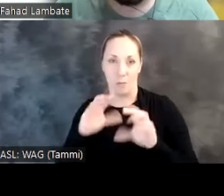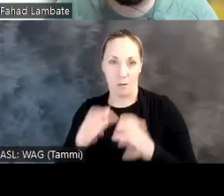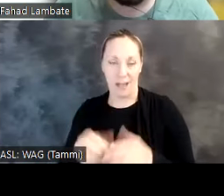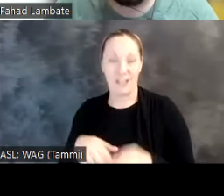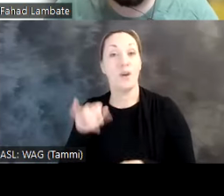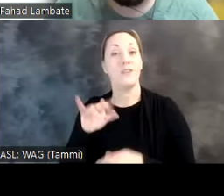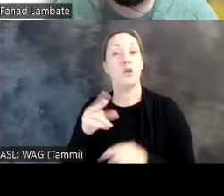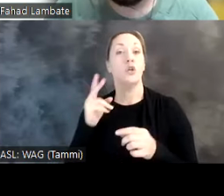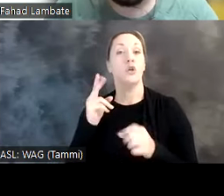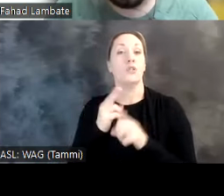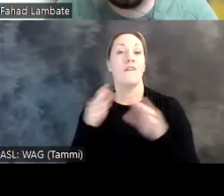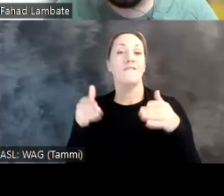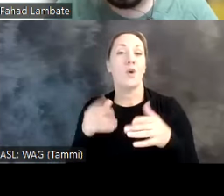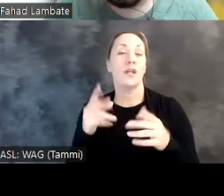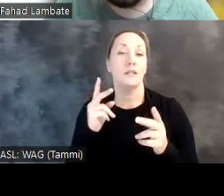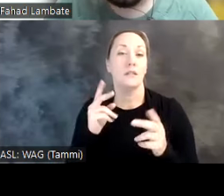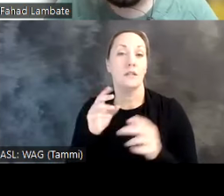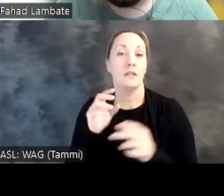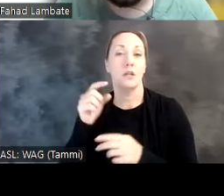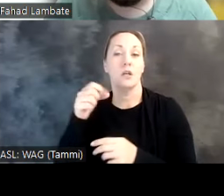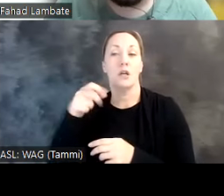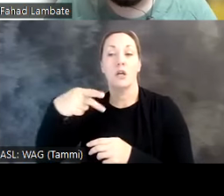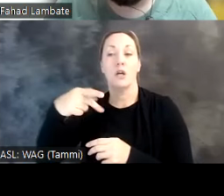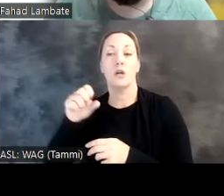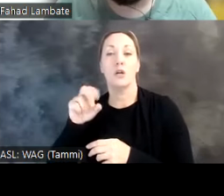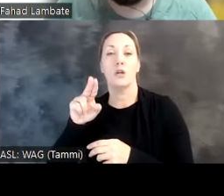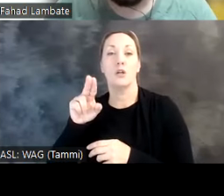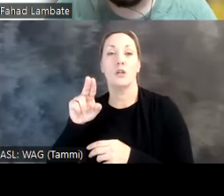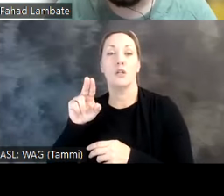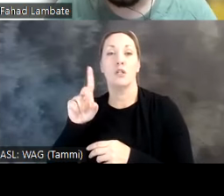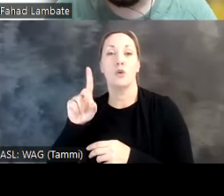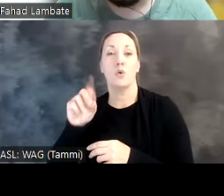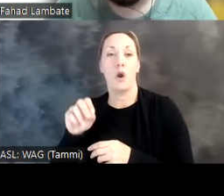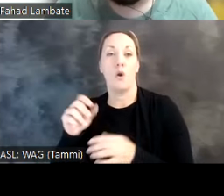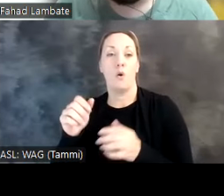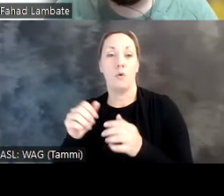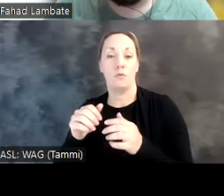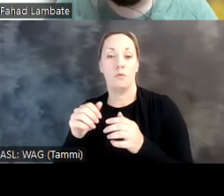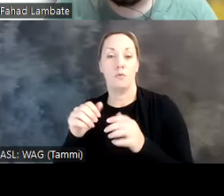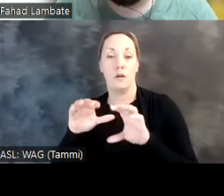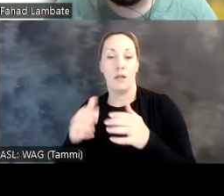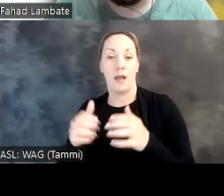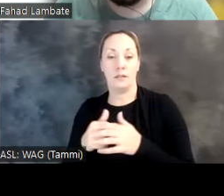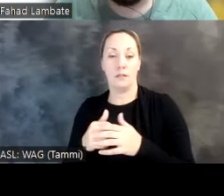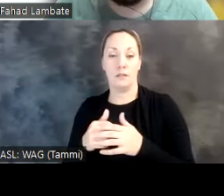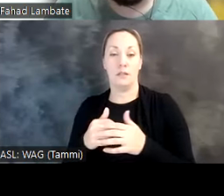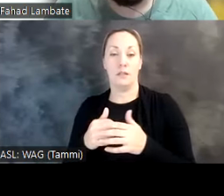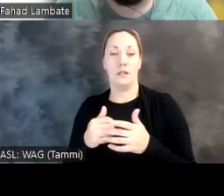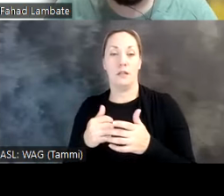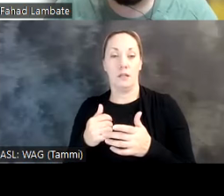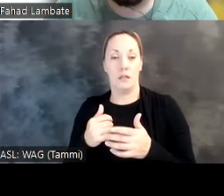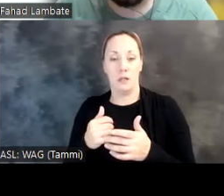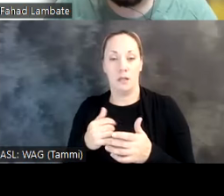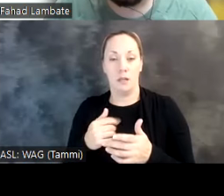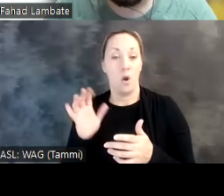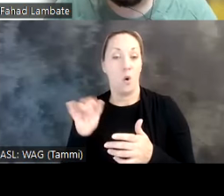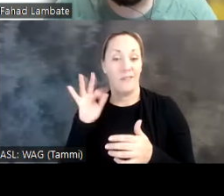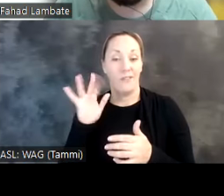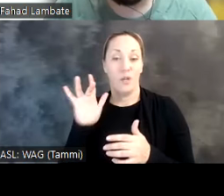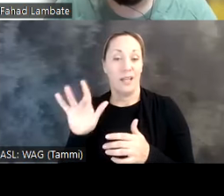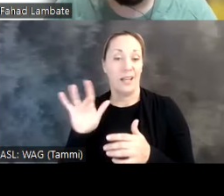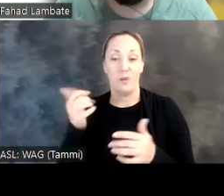focus visible focus pseudo class just with outline and border radius and all, So even when you click it or any mouse pointer is